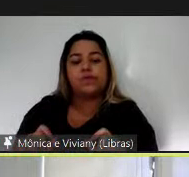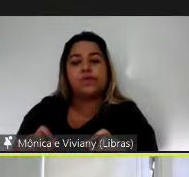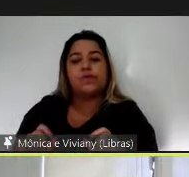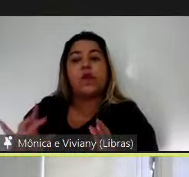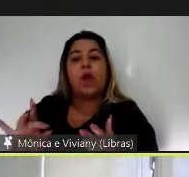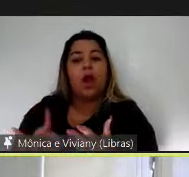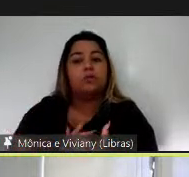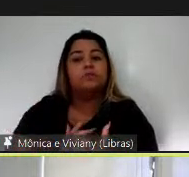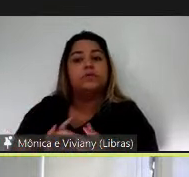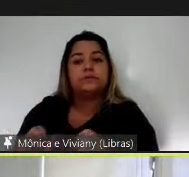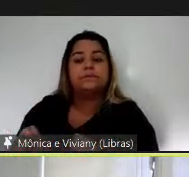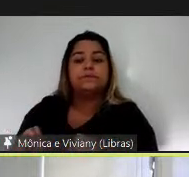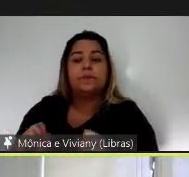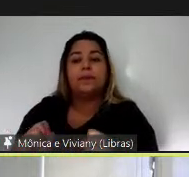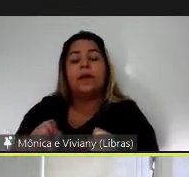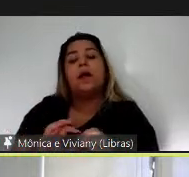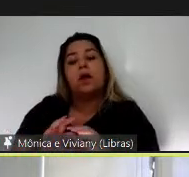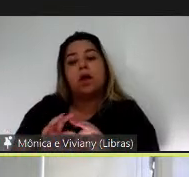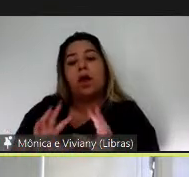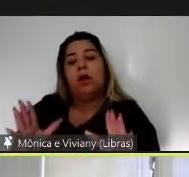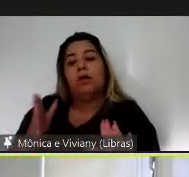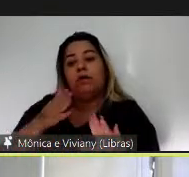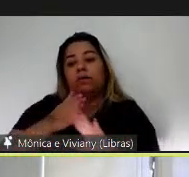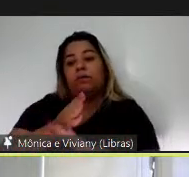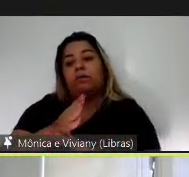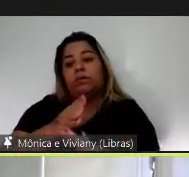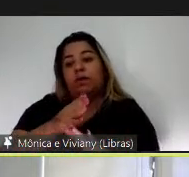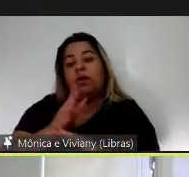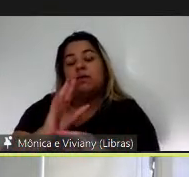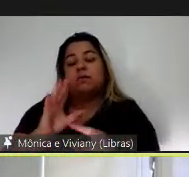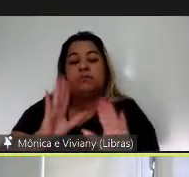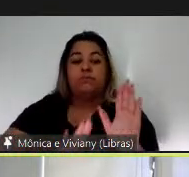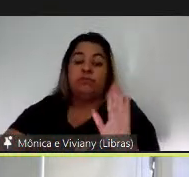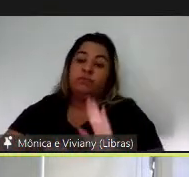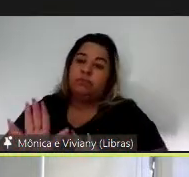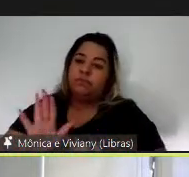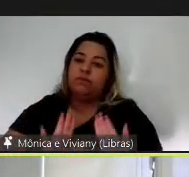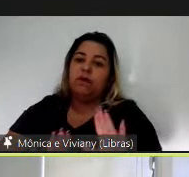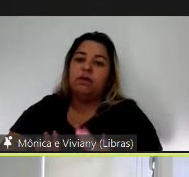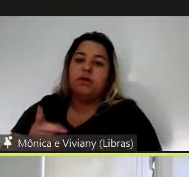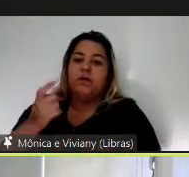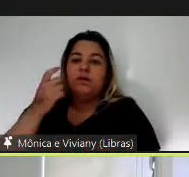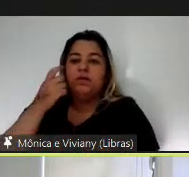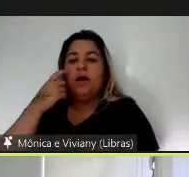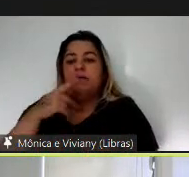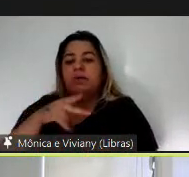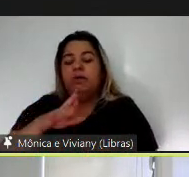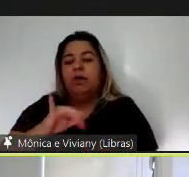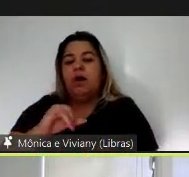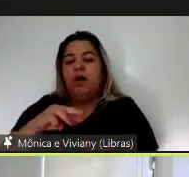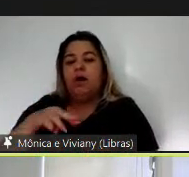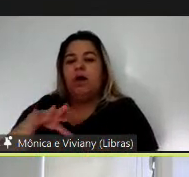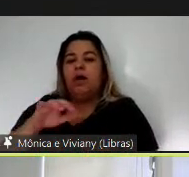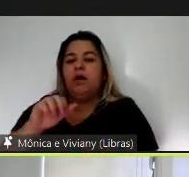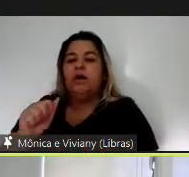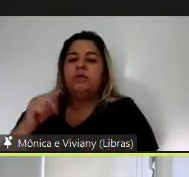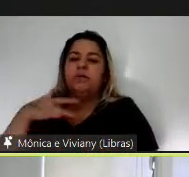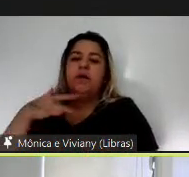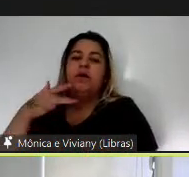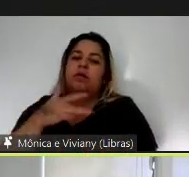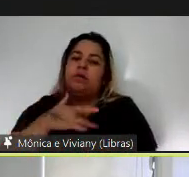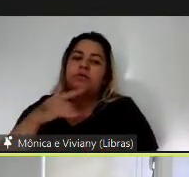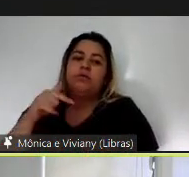not only being registered here, but possibilitating the access of this population in the primary care.